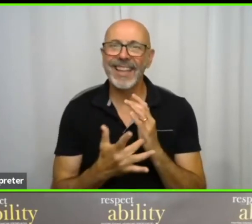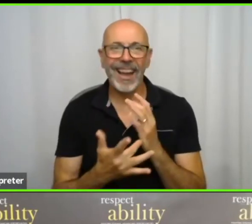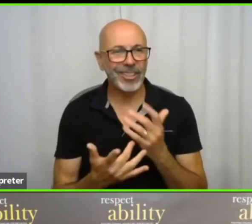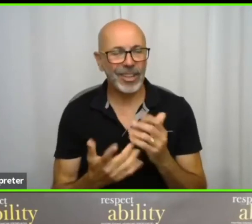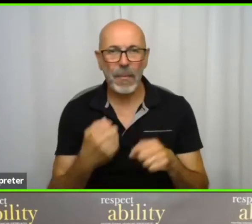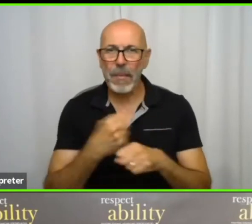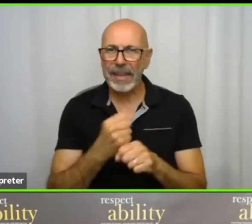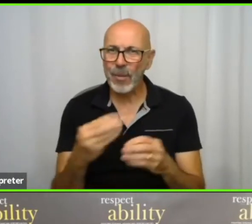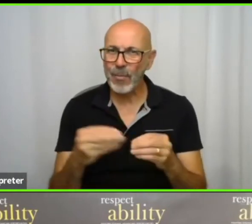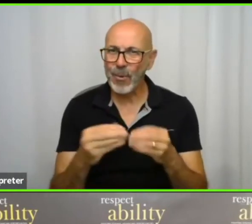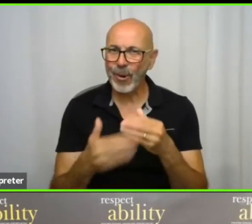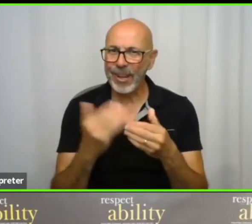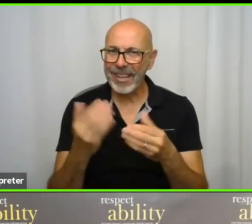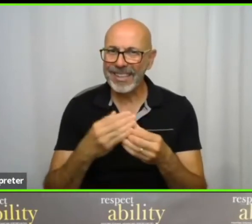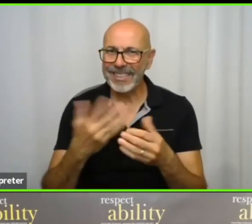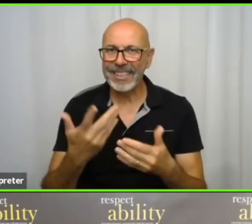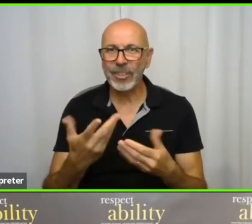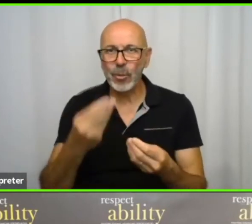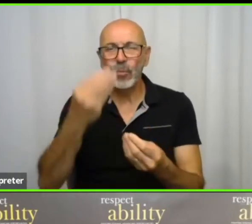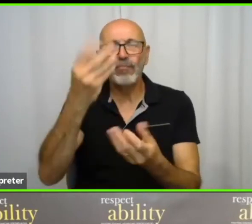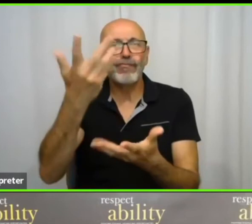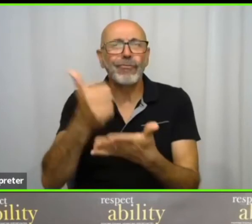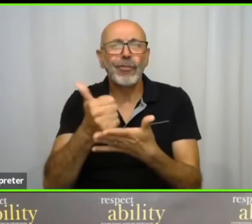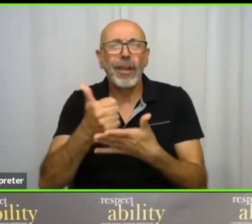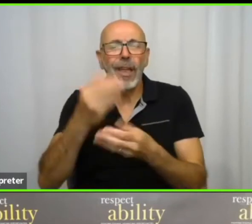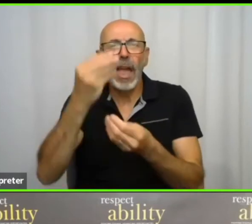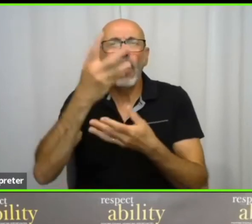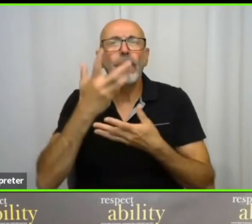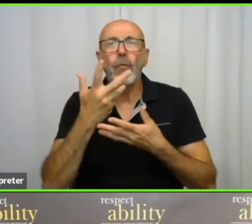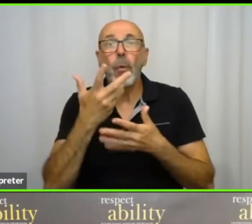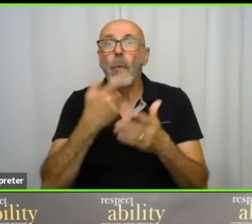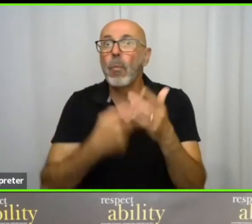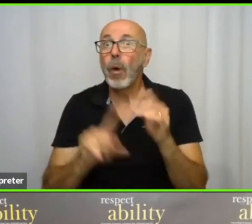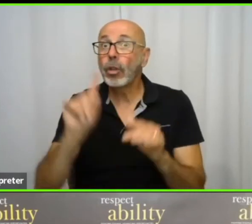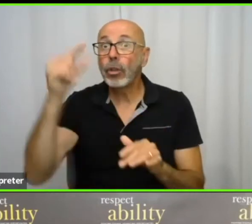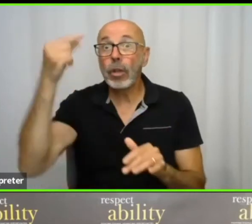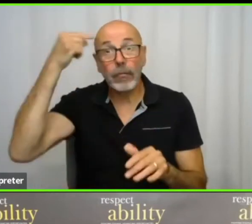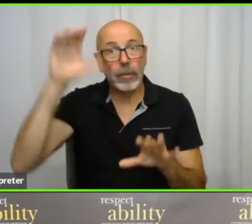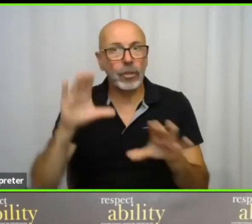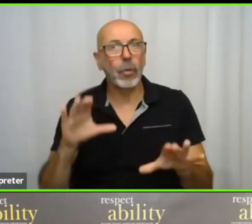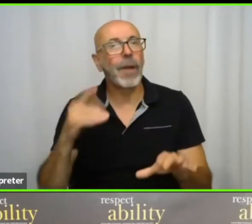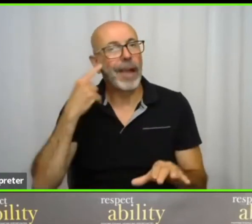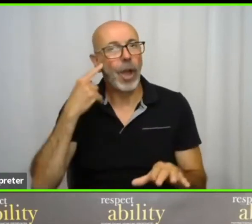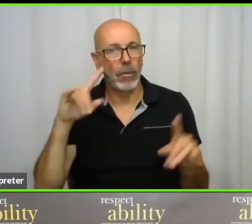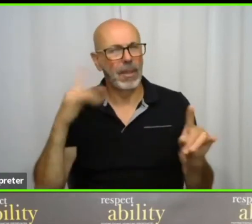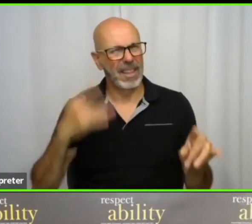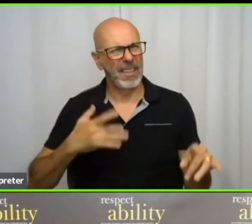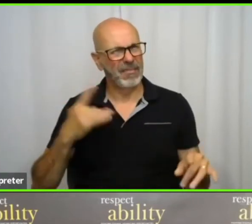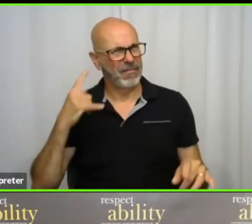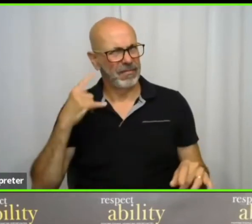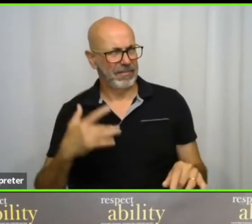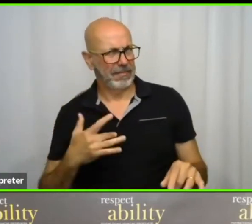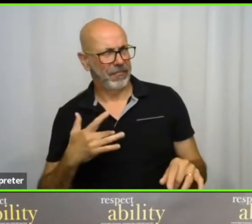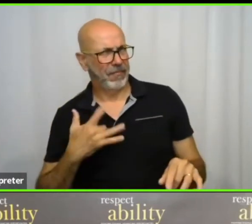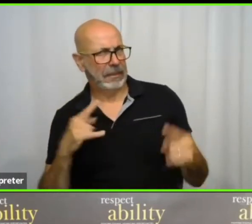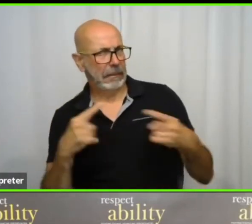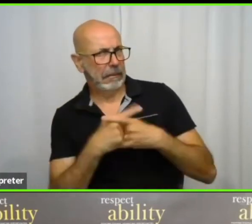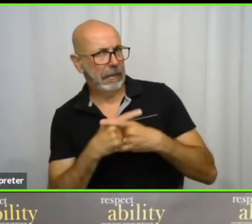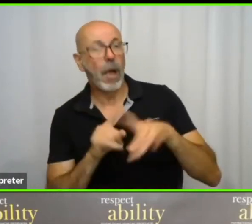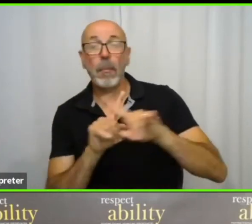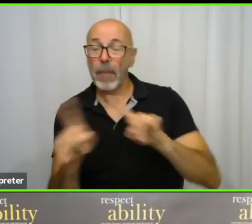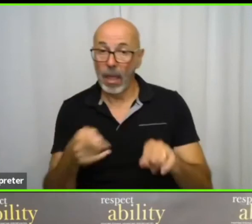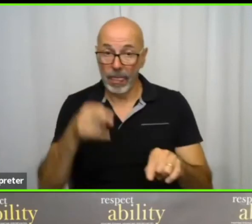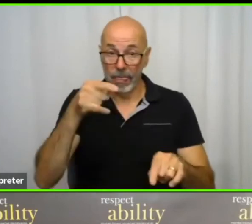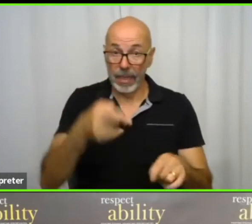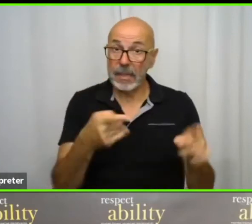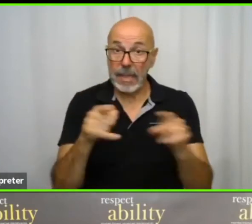for you to help inform what your government is doing. I know that seems like a contradiction in terms, but this is out there, this is out